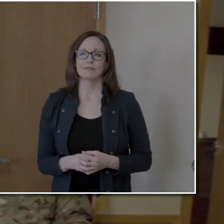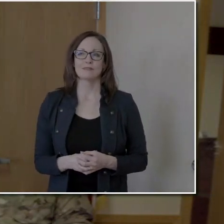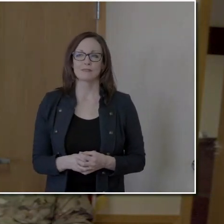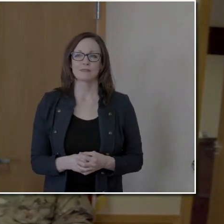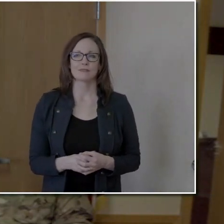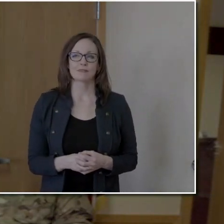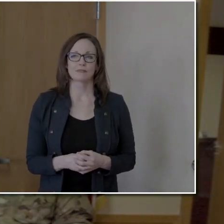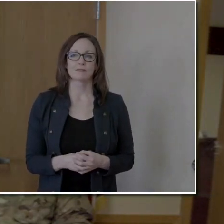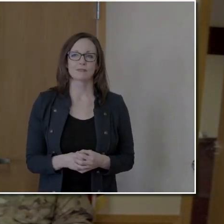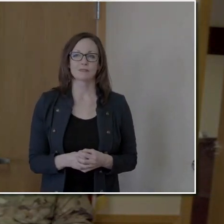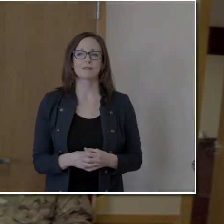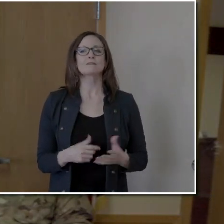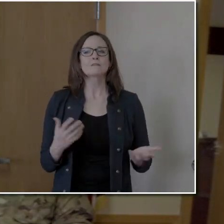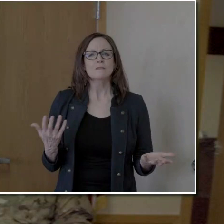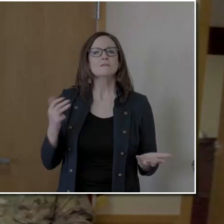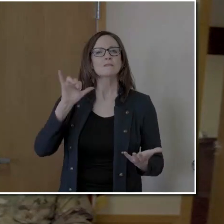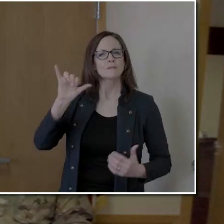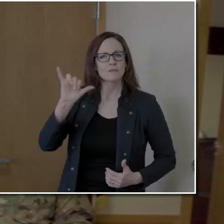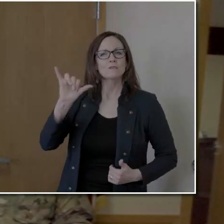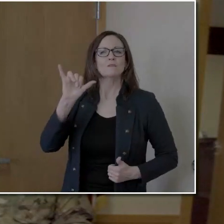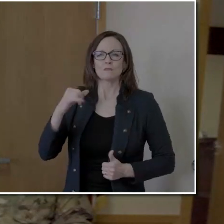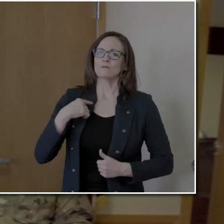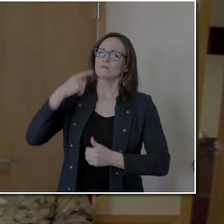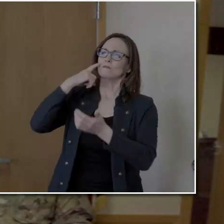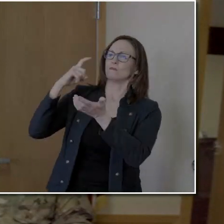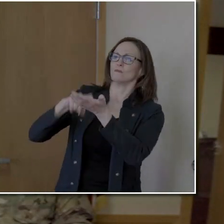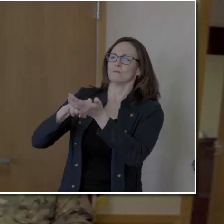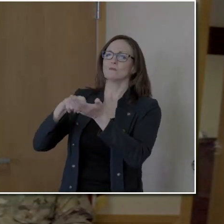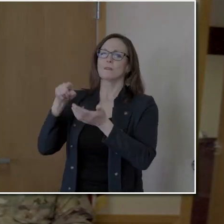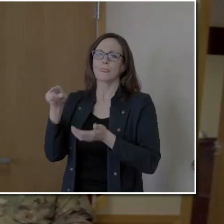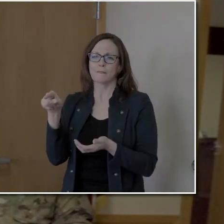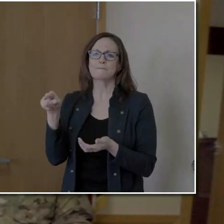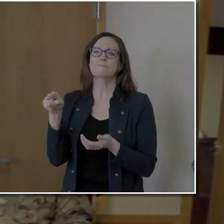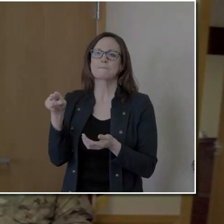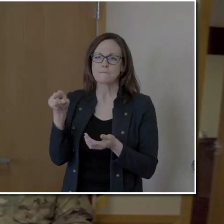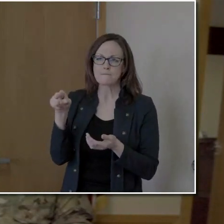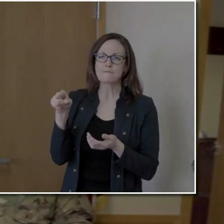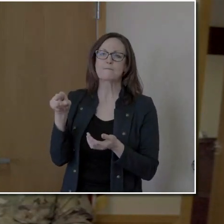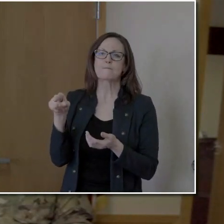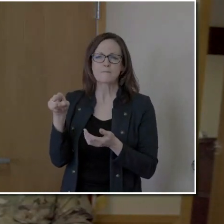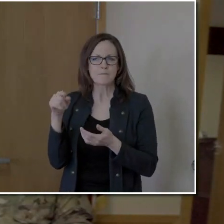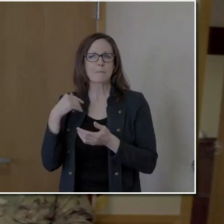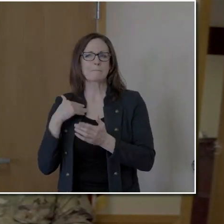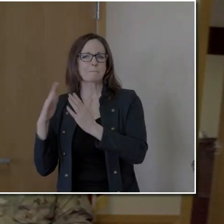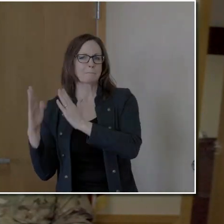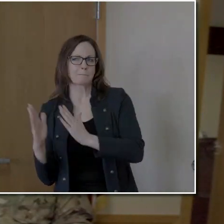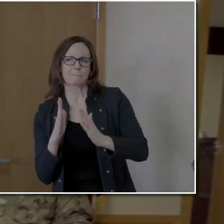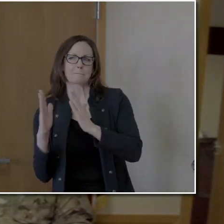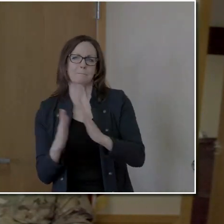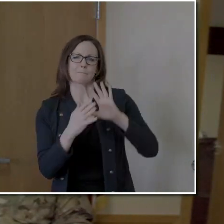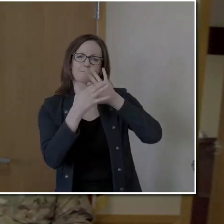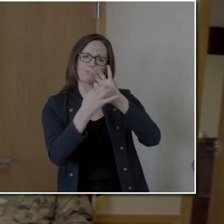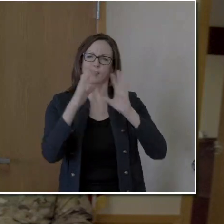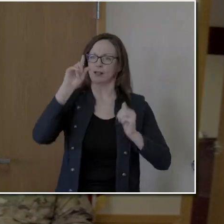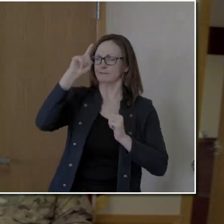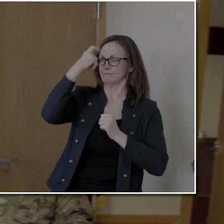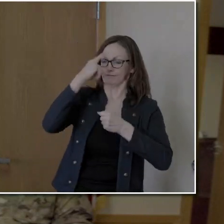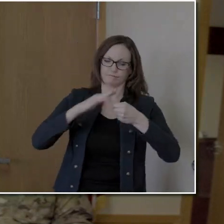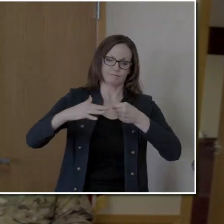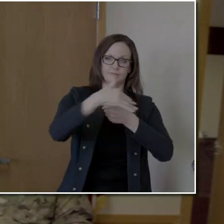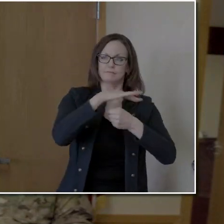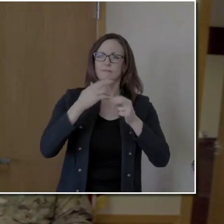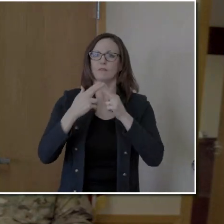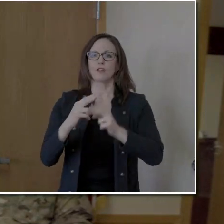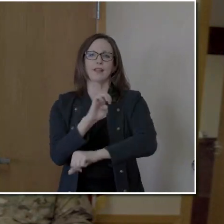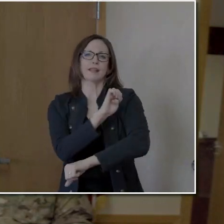stages, but of the Alliant Energy possible alternative care facility. Last time I checked with county officials, the